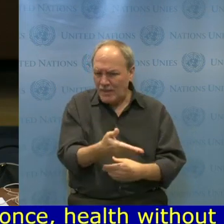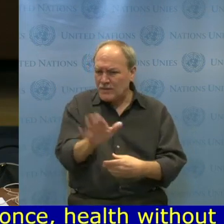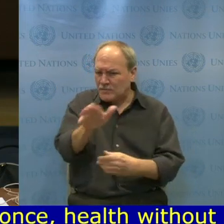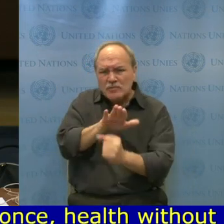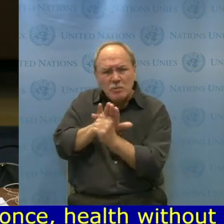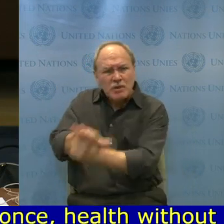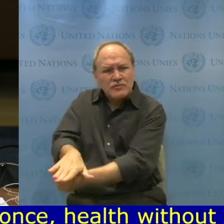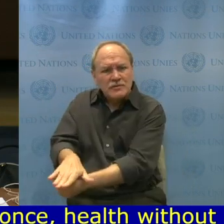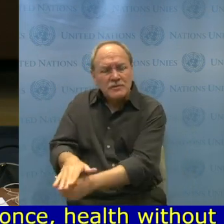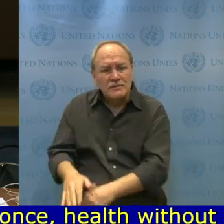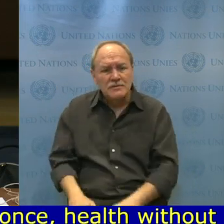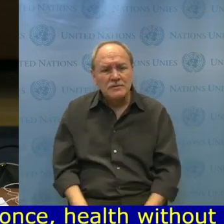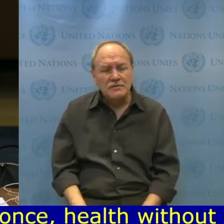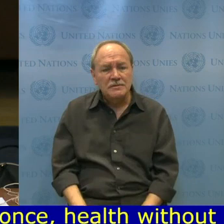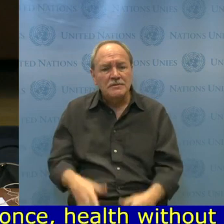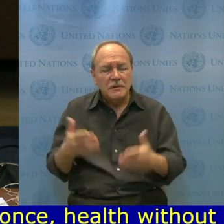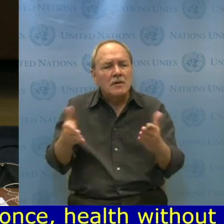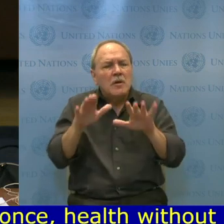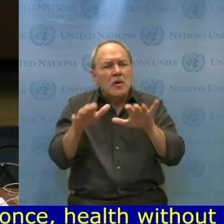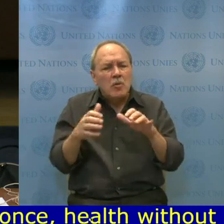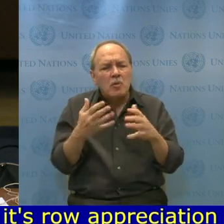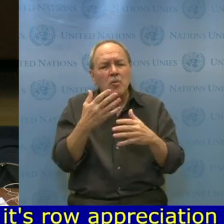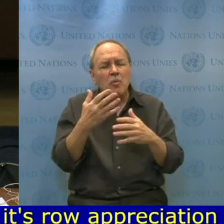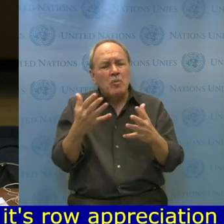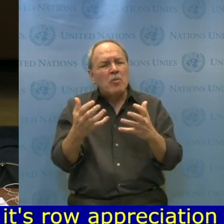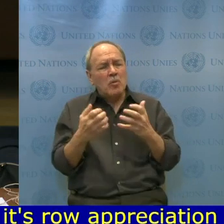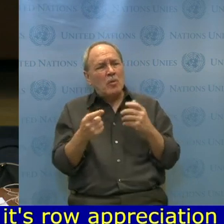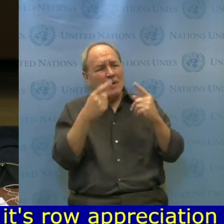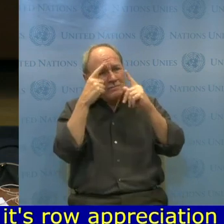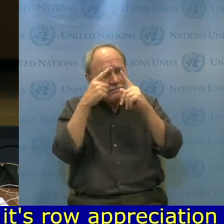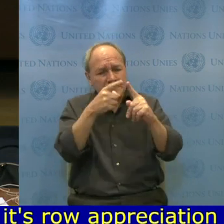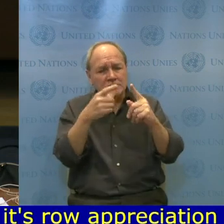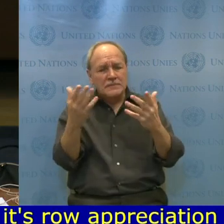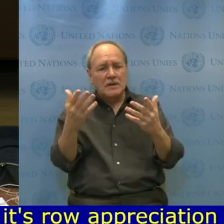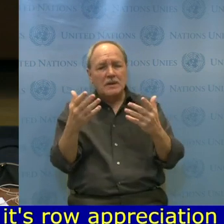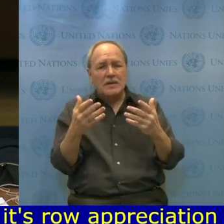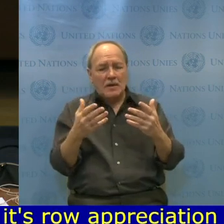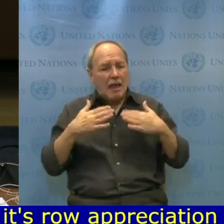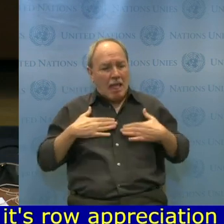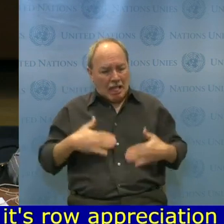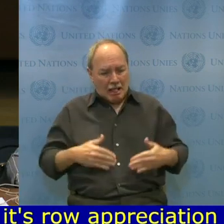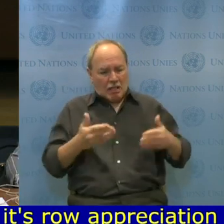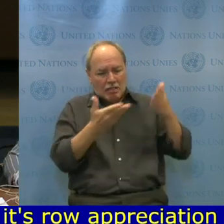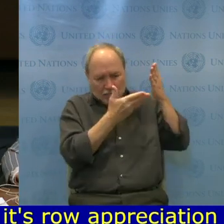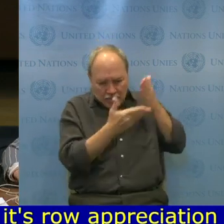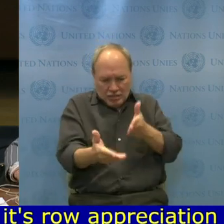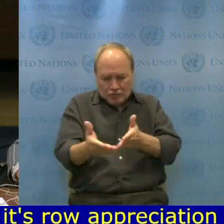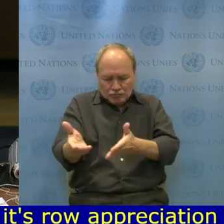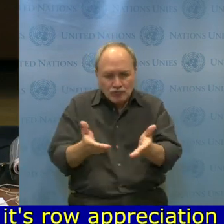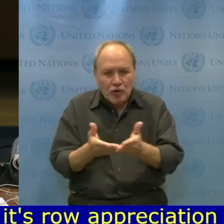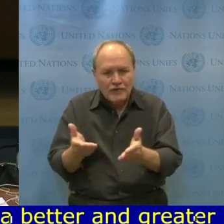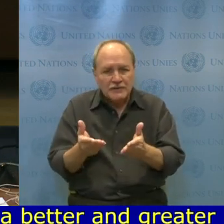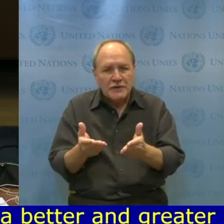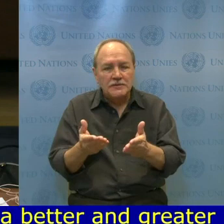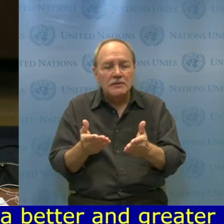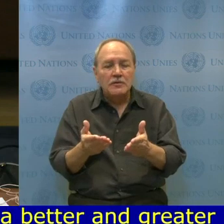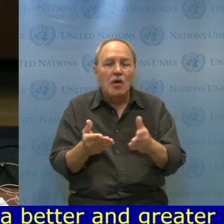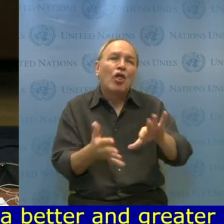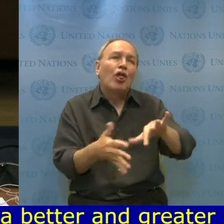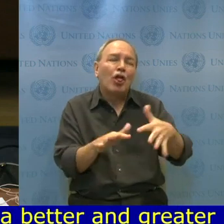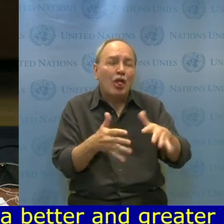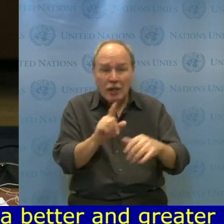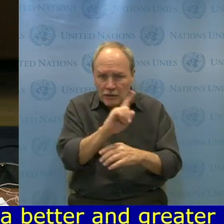greater access to health services, but we also want quality services which do not impair the exercise of our rights. States